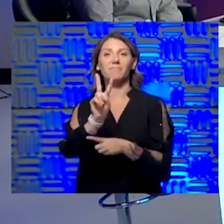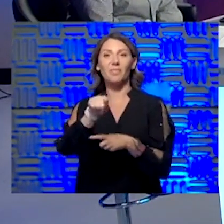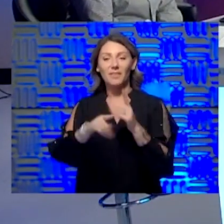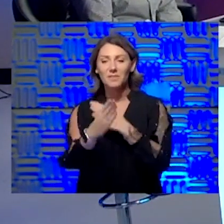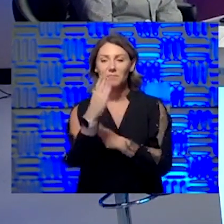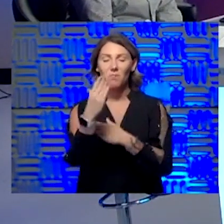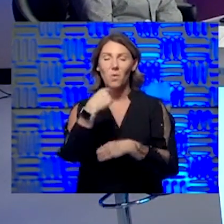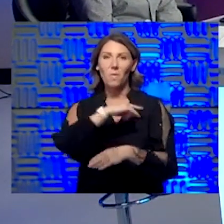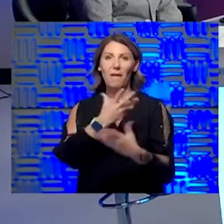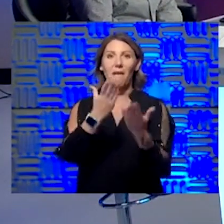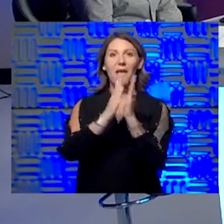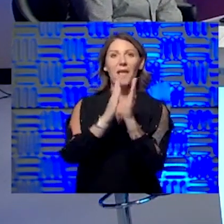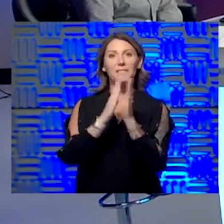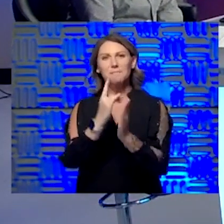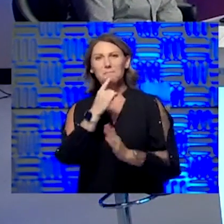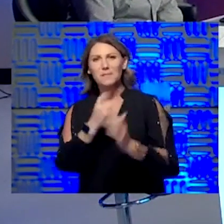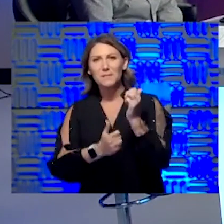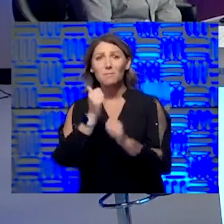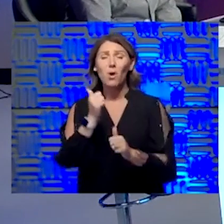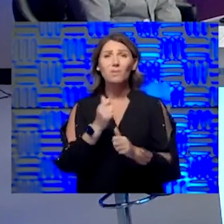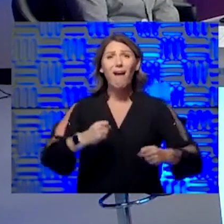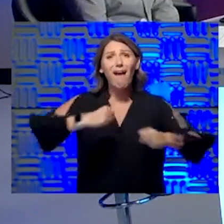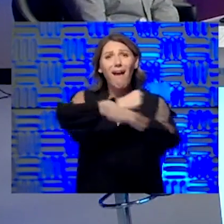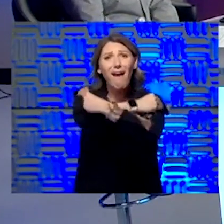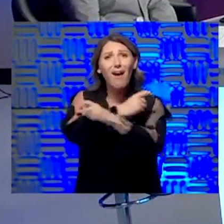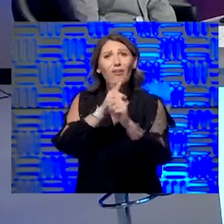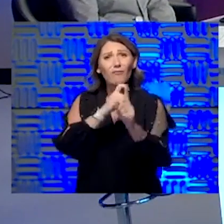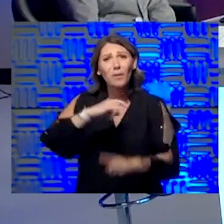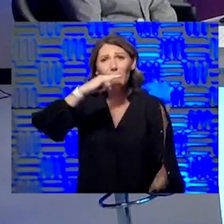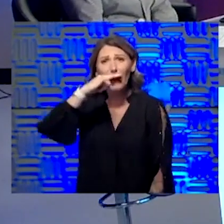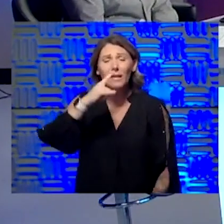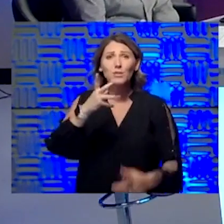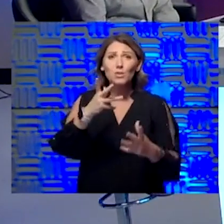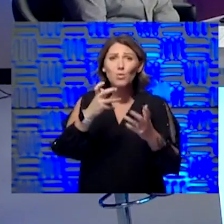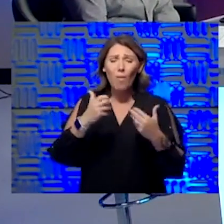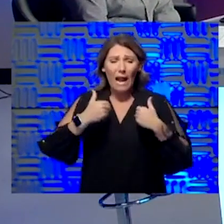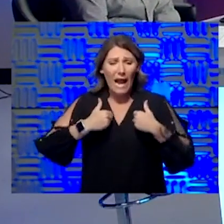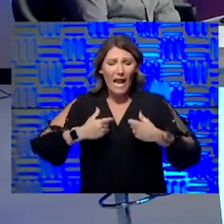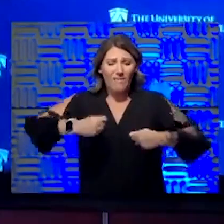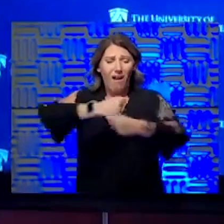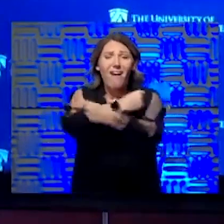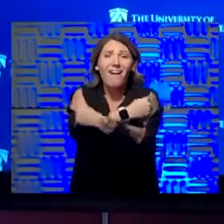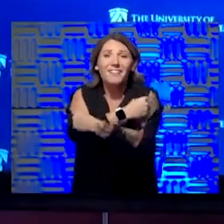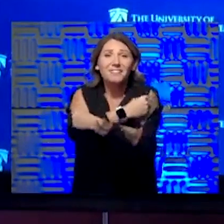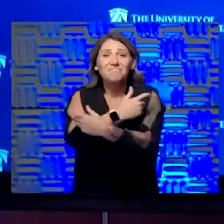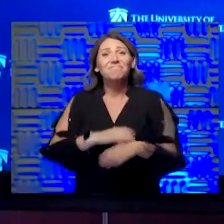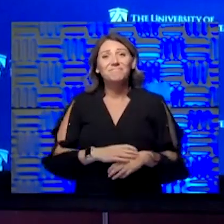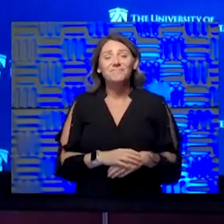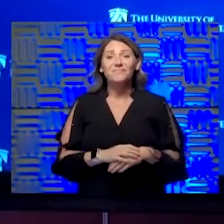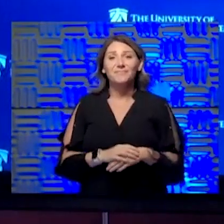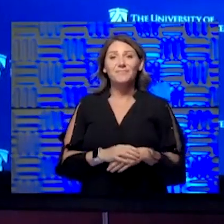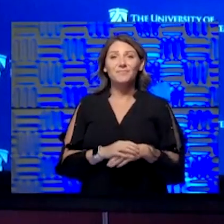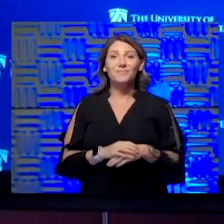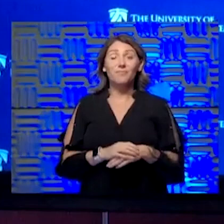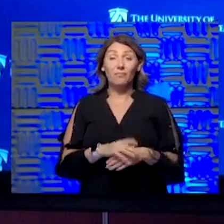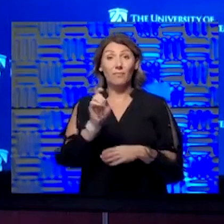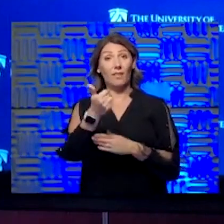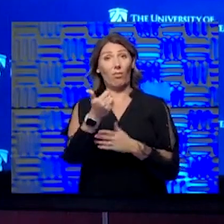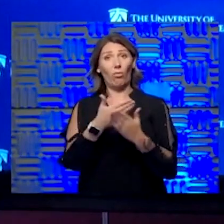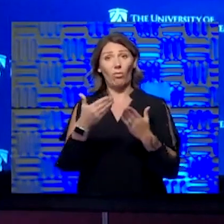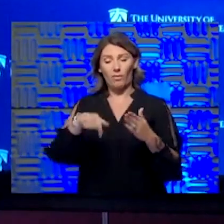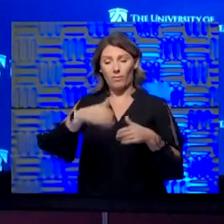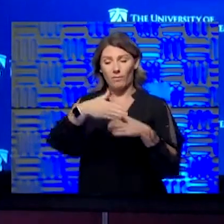pretty regularly as well. And we do everything we can, as we always have, to make sure we have a safe environment for our staff, a safe environment